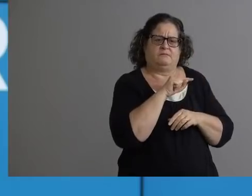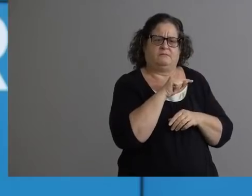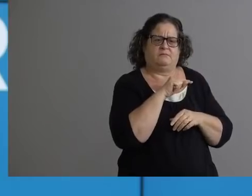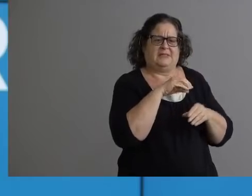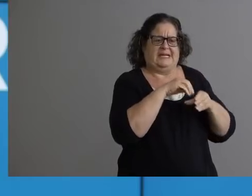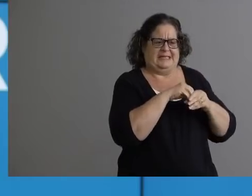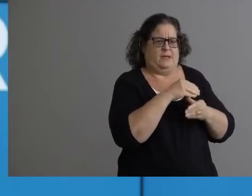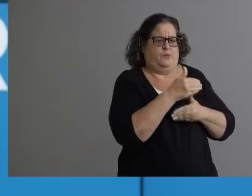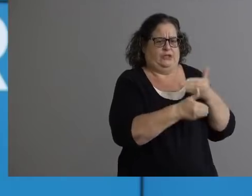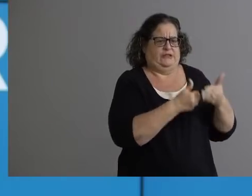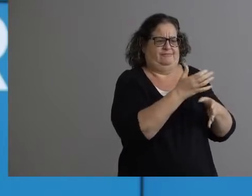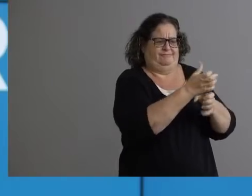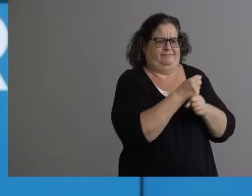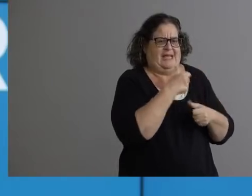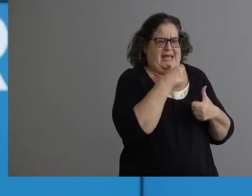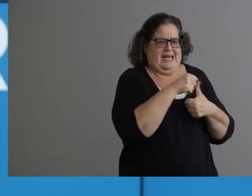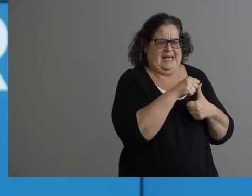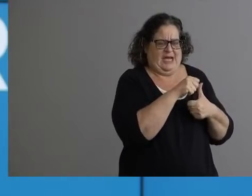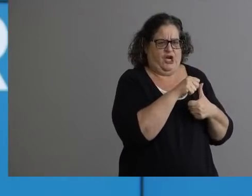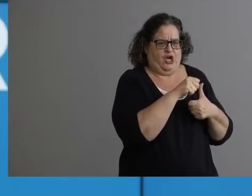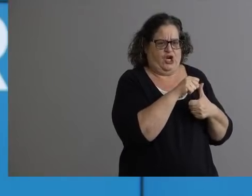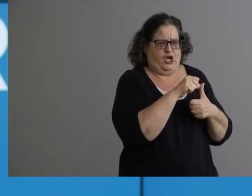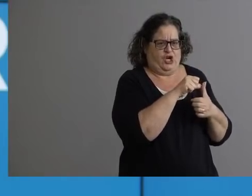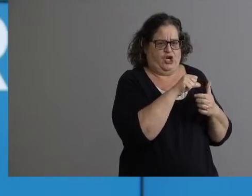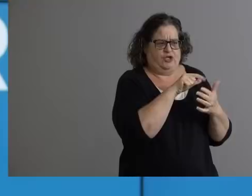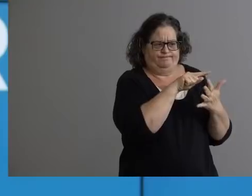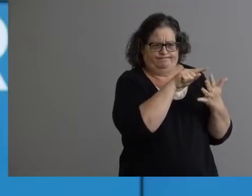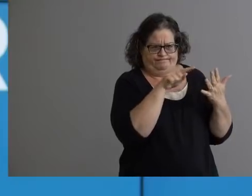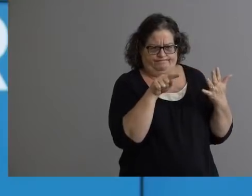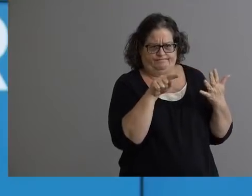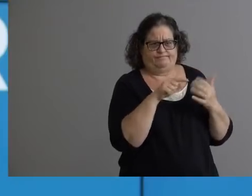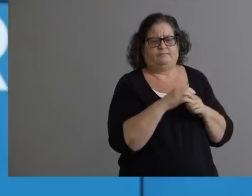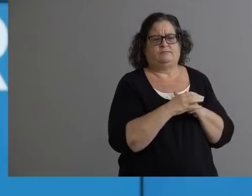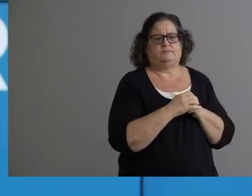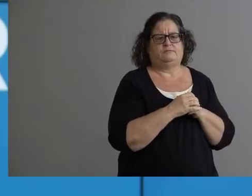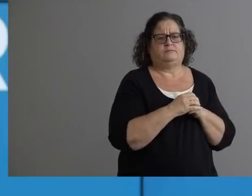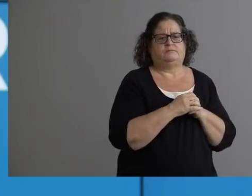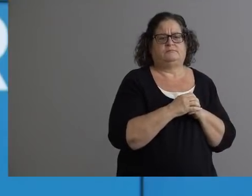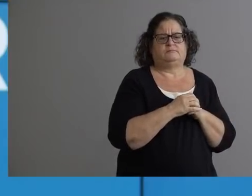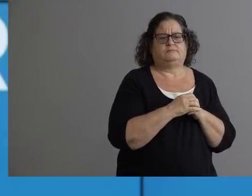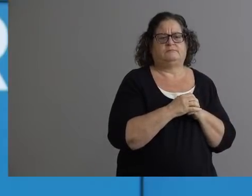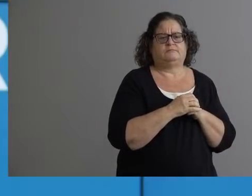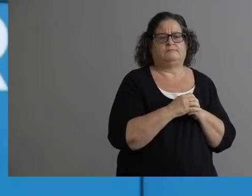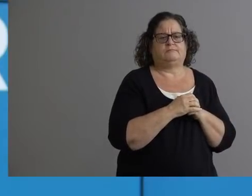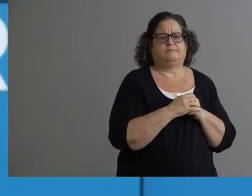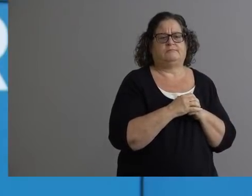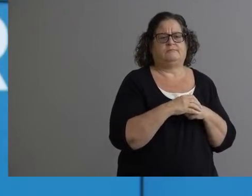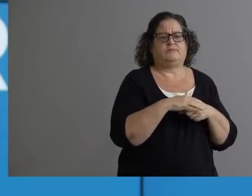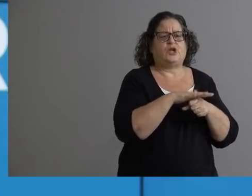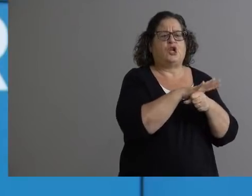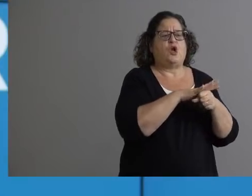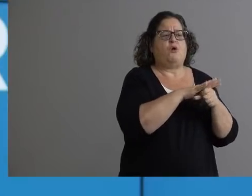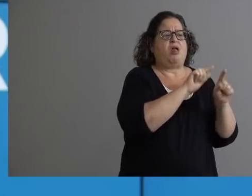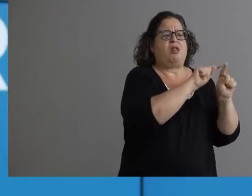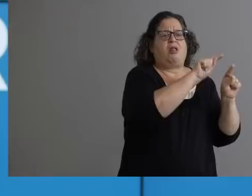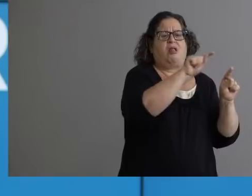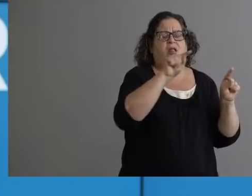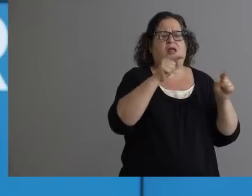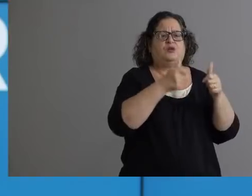officials have asked for local authorities. We want to encourage that